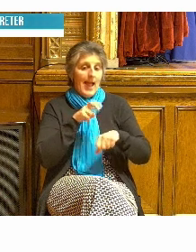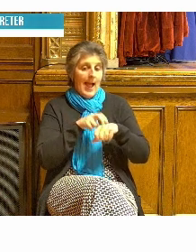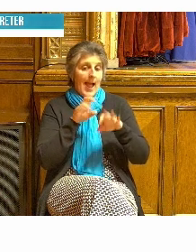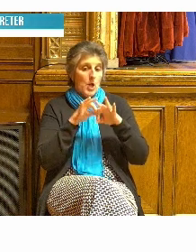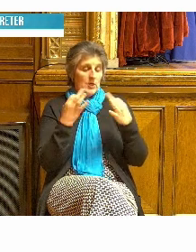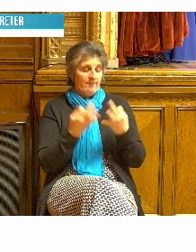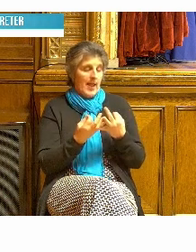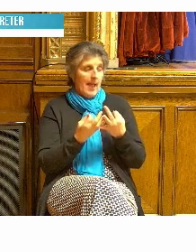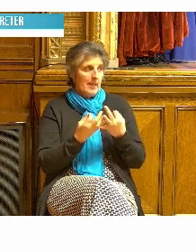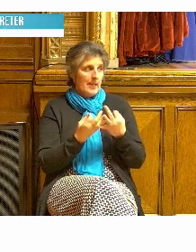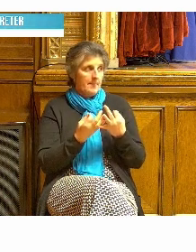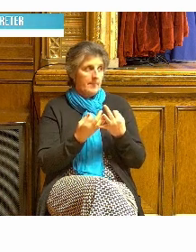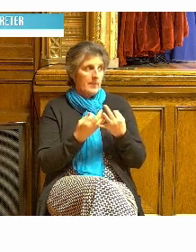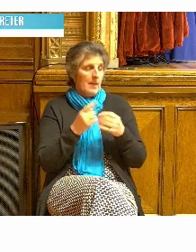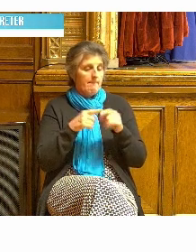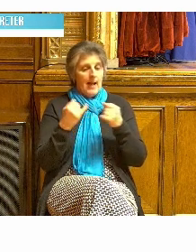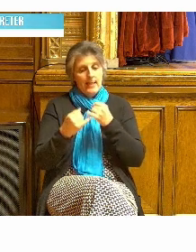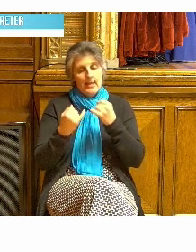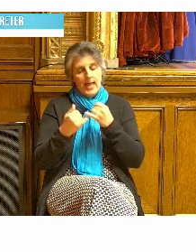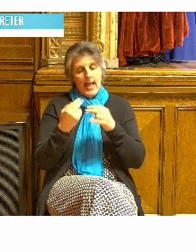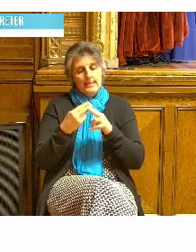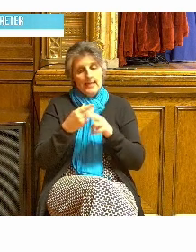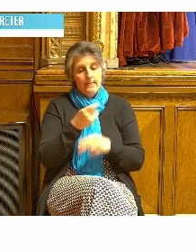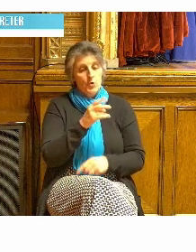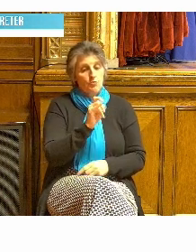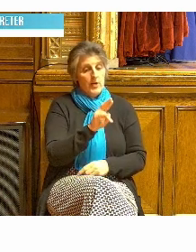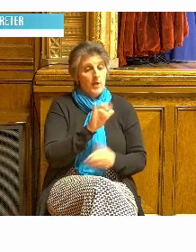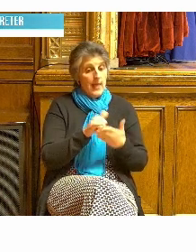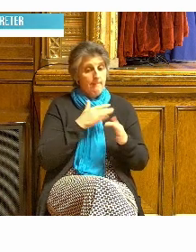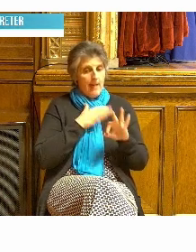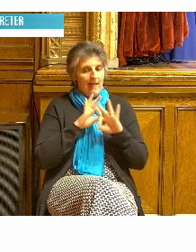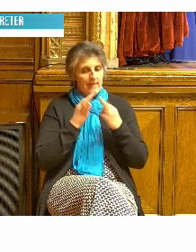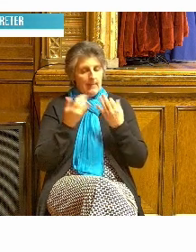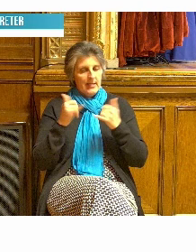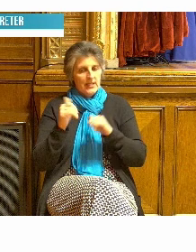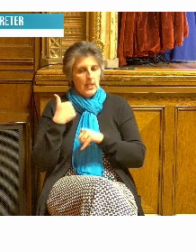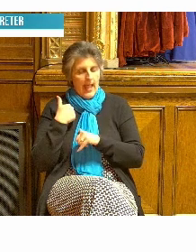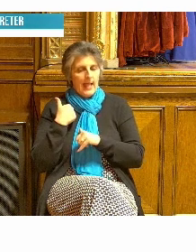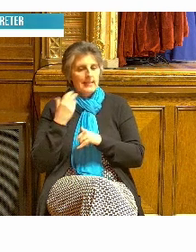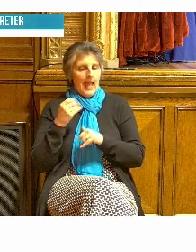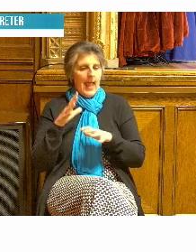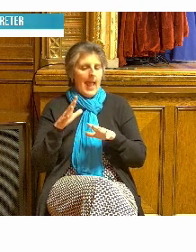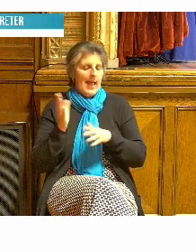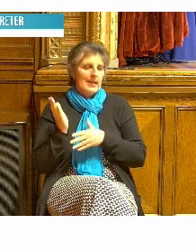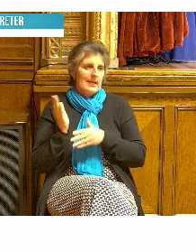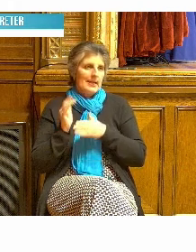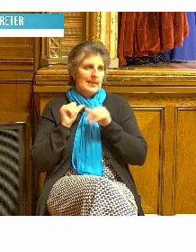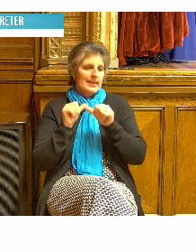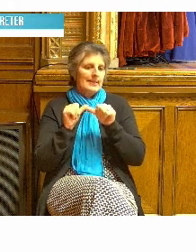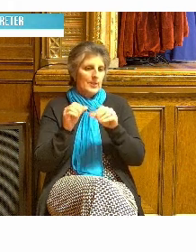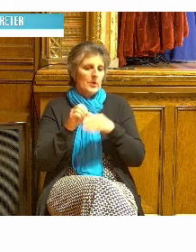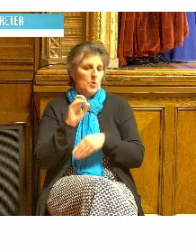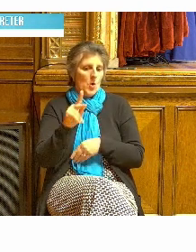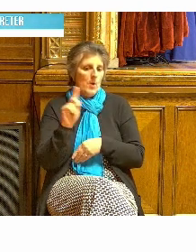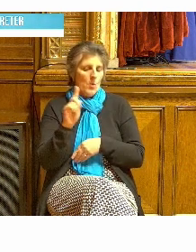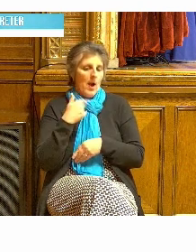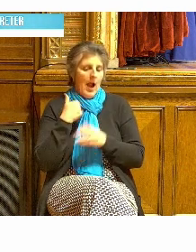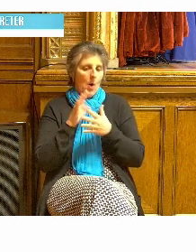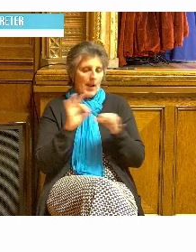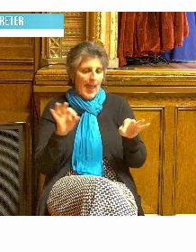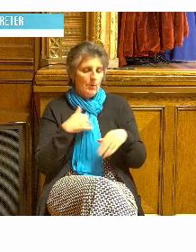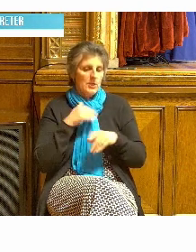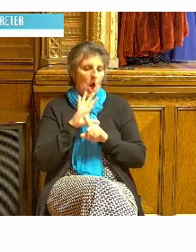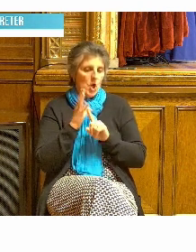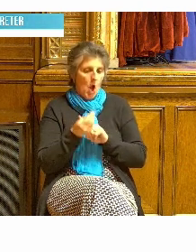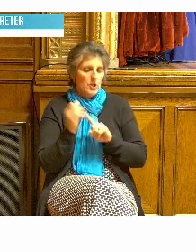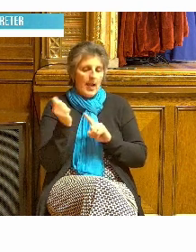family by the last name Greer that my family still carries, and taken on to Oklahoma, where our language, our